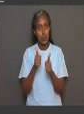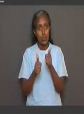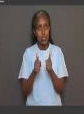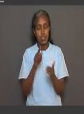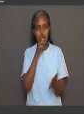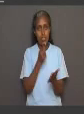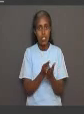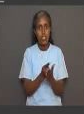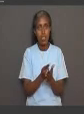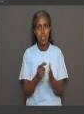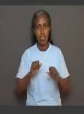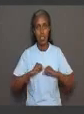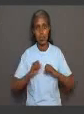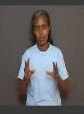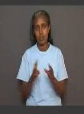has been collected.